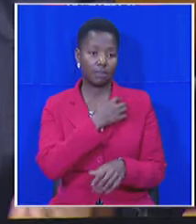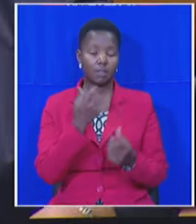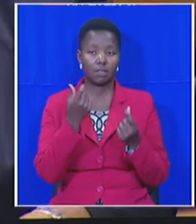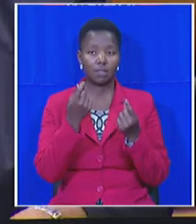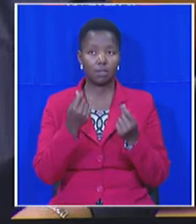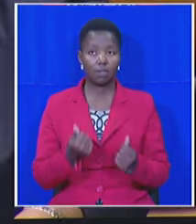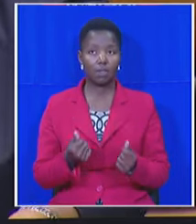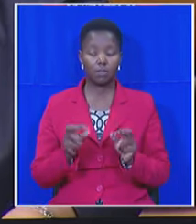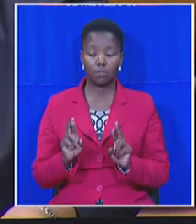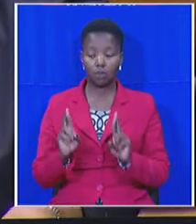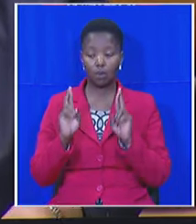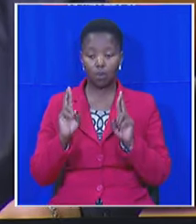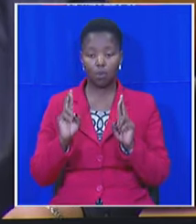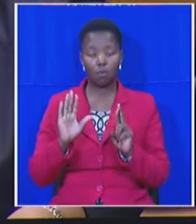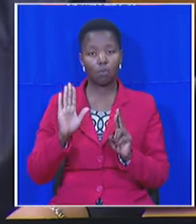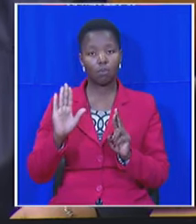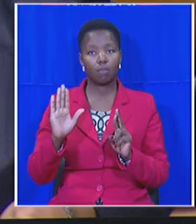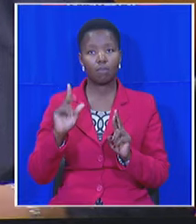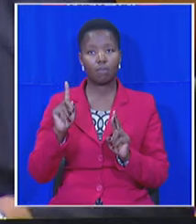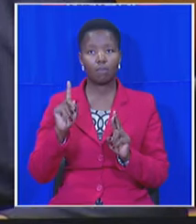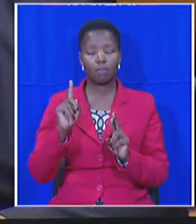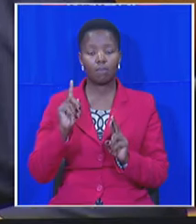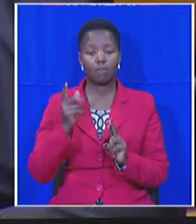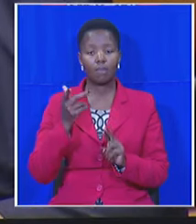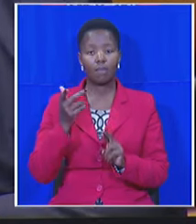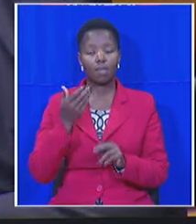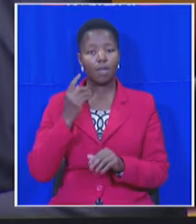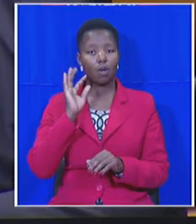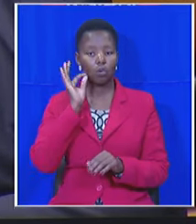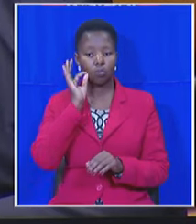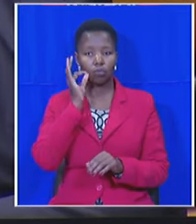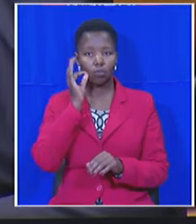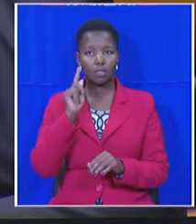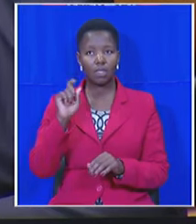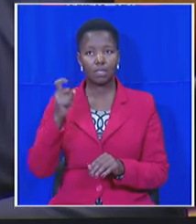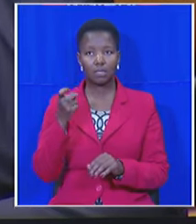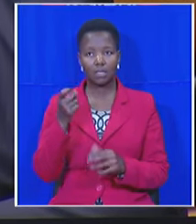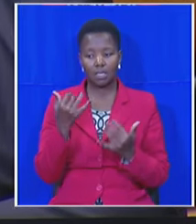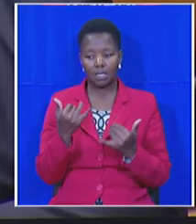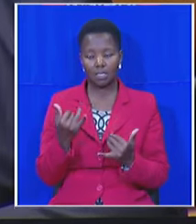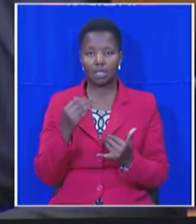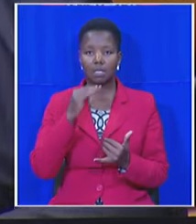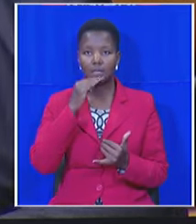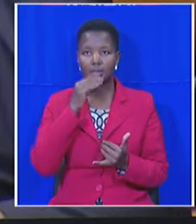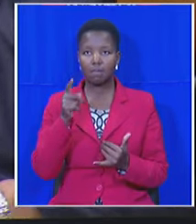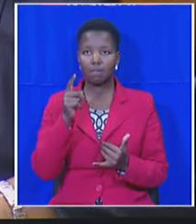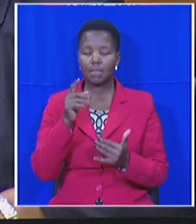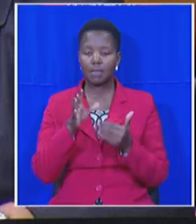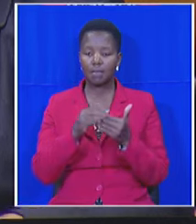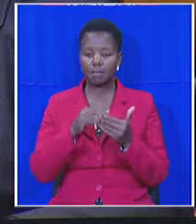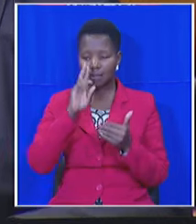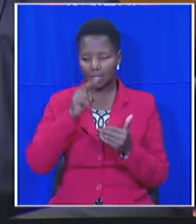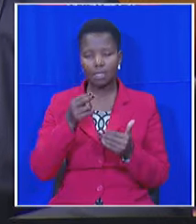I hope since your sugar tax have not started, members can have sweets to lift their energy levels with